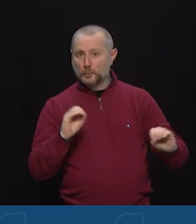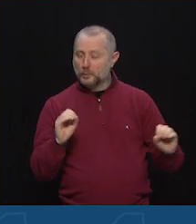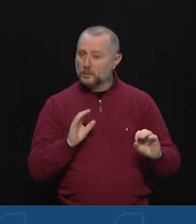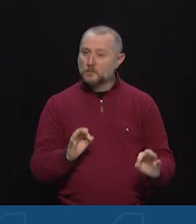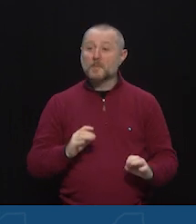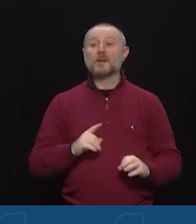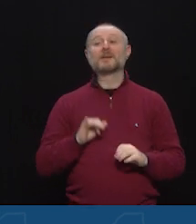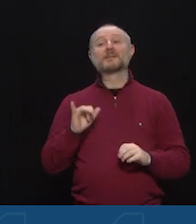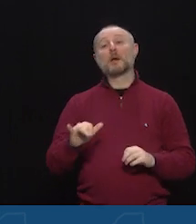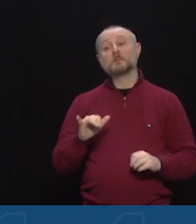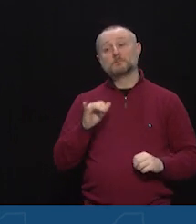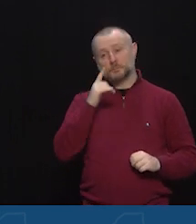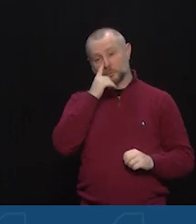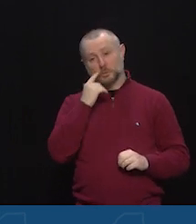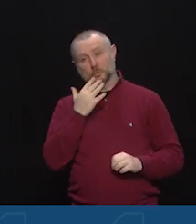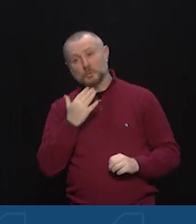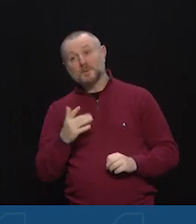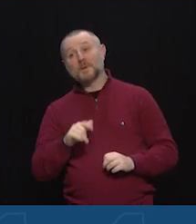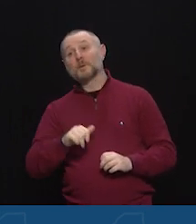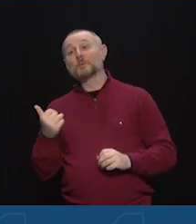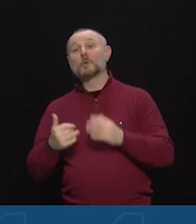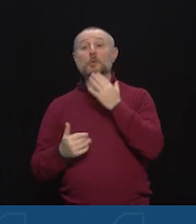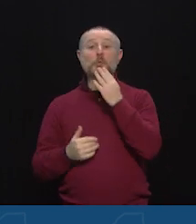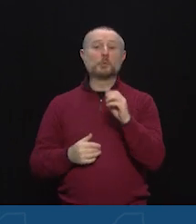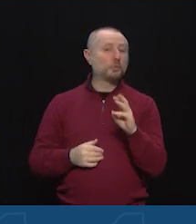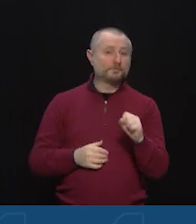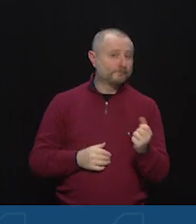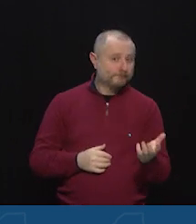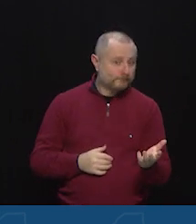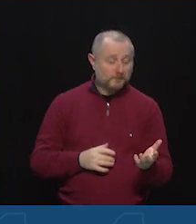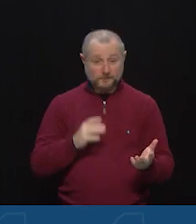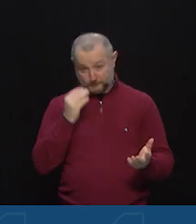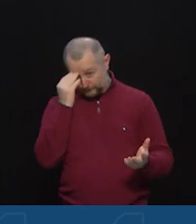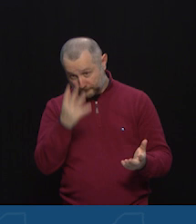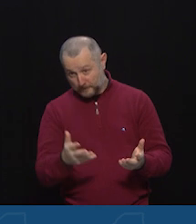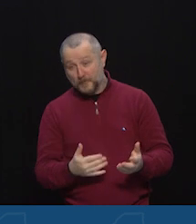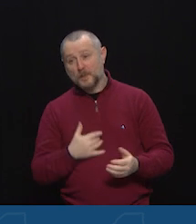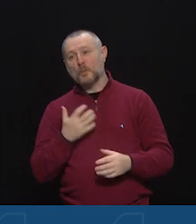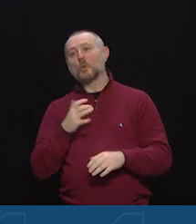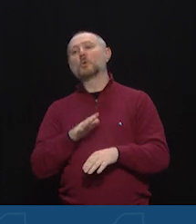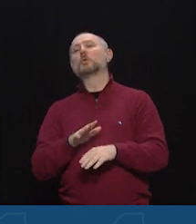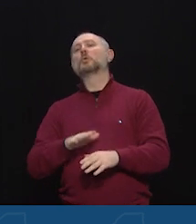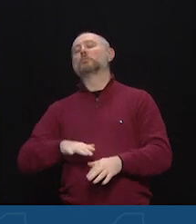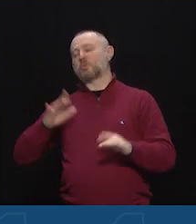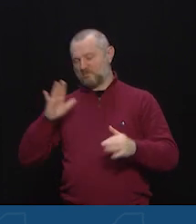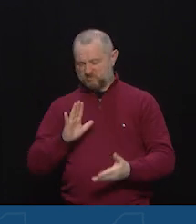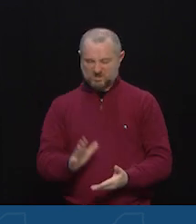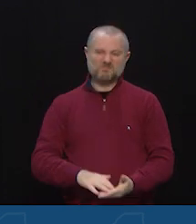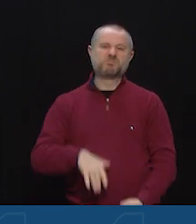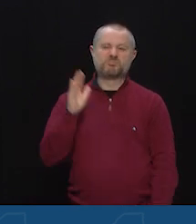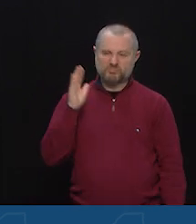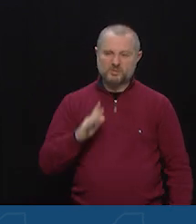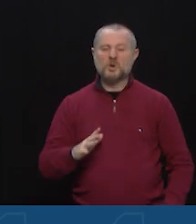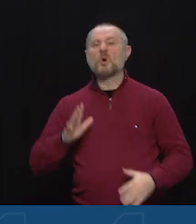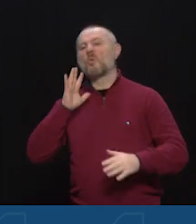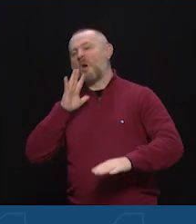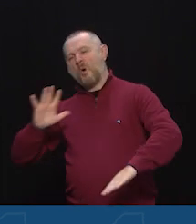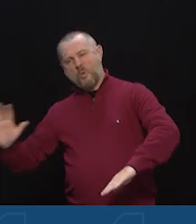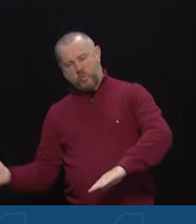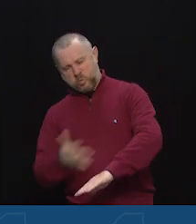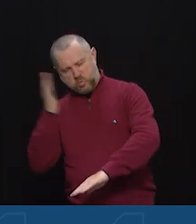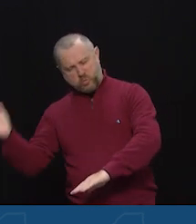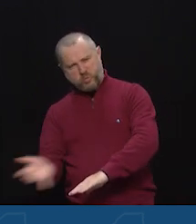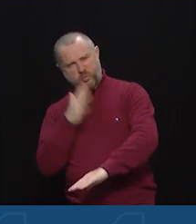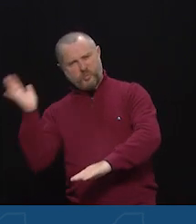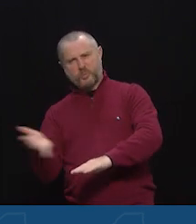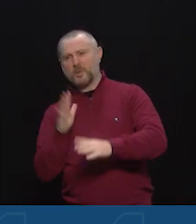pretty much it with this storm. We are looking at high accumulations, high winds, and then subsequent